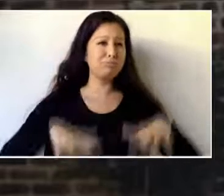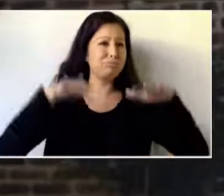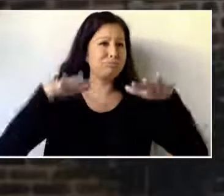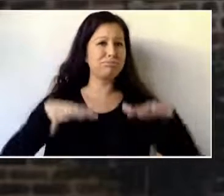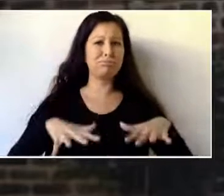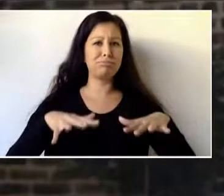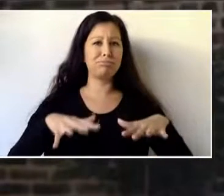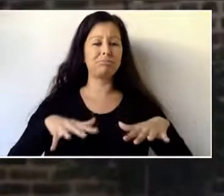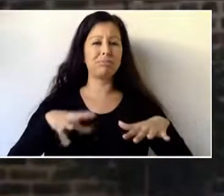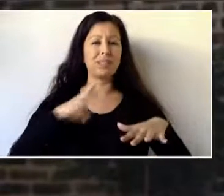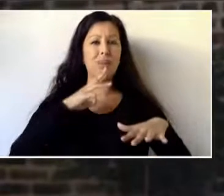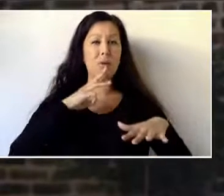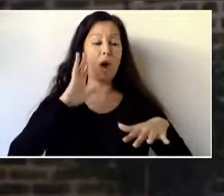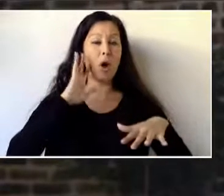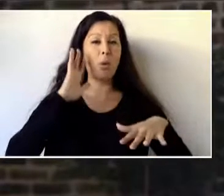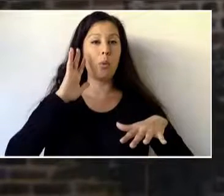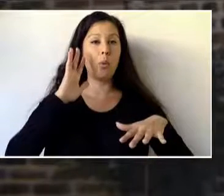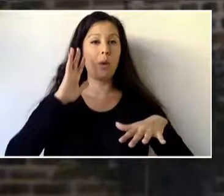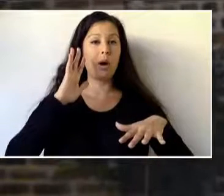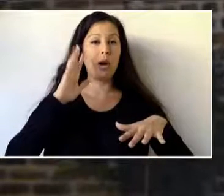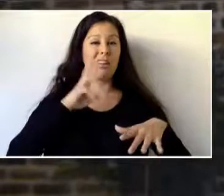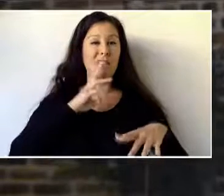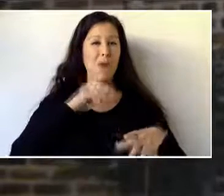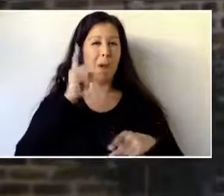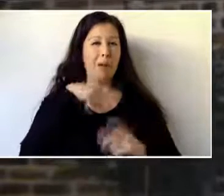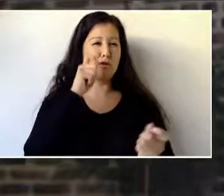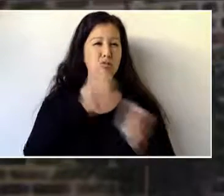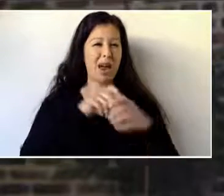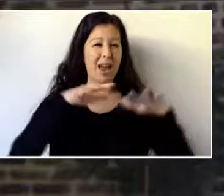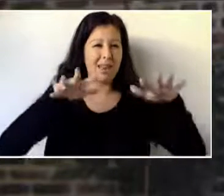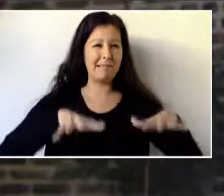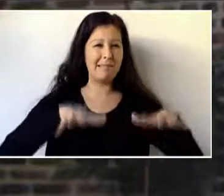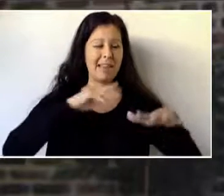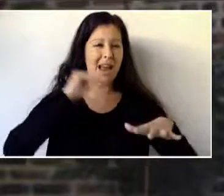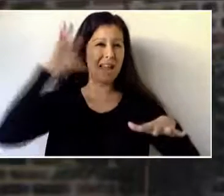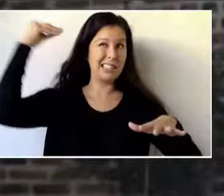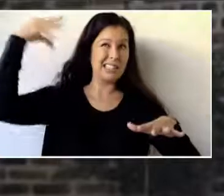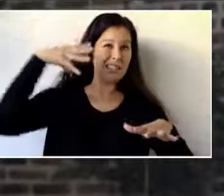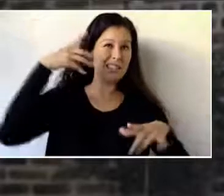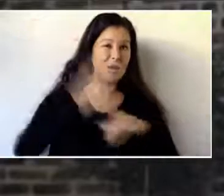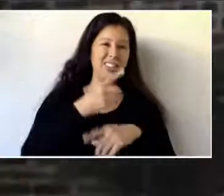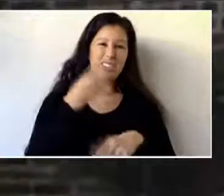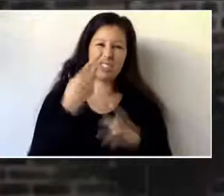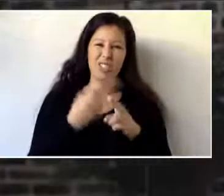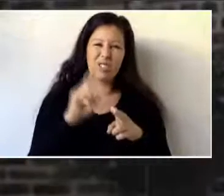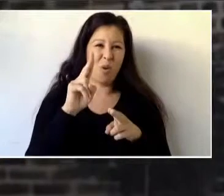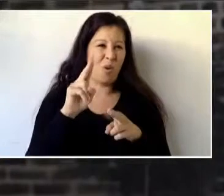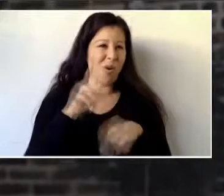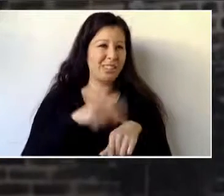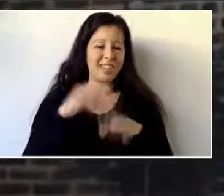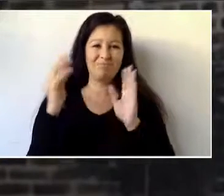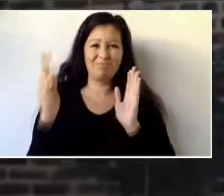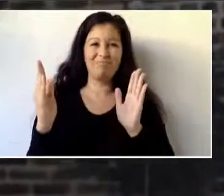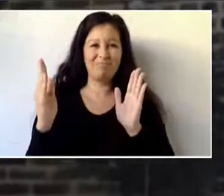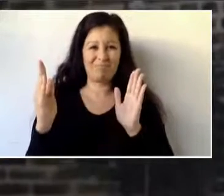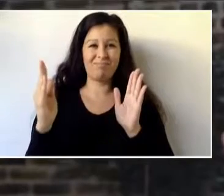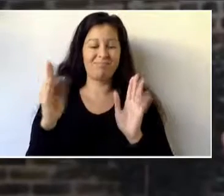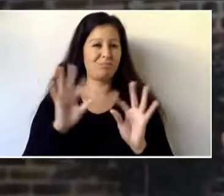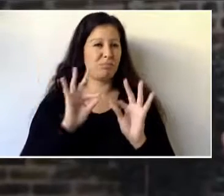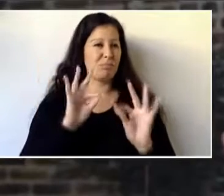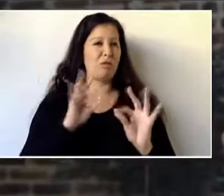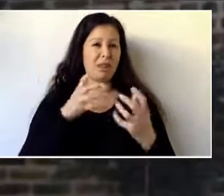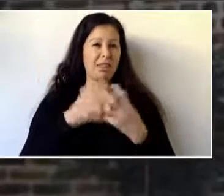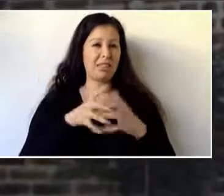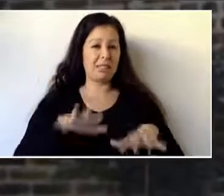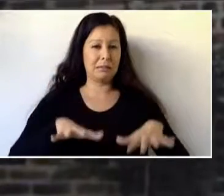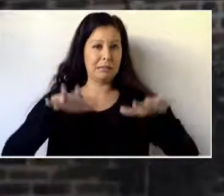would go out, so the tide had to be right and the sun had to be right. So there's only a small window where the tide was right and then the sun was right, because